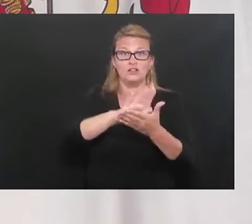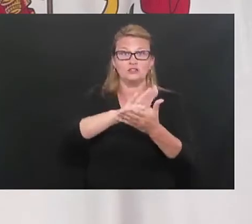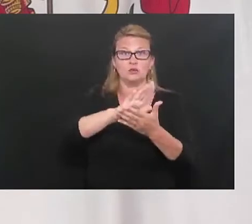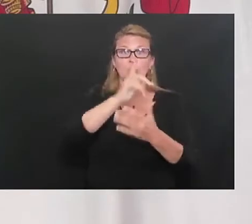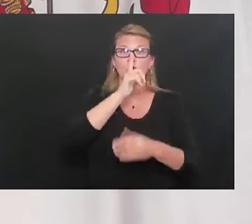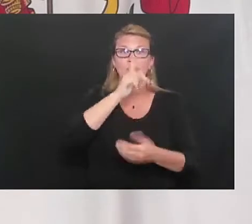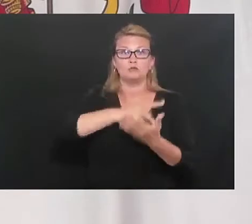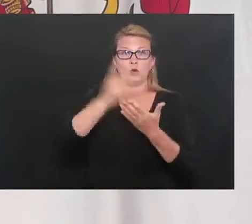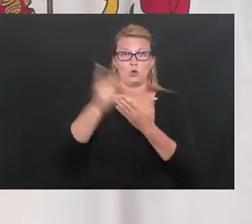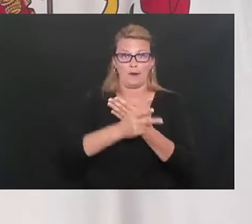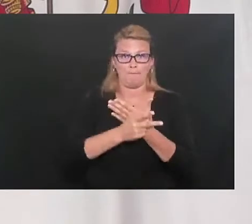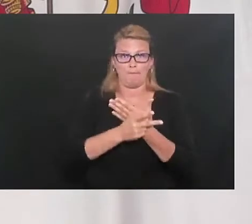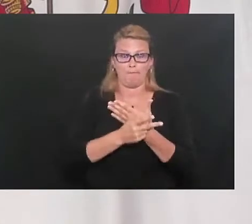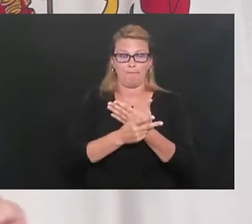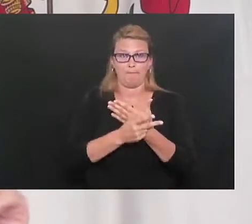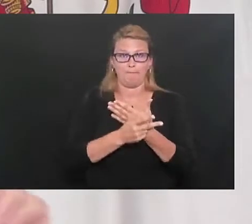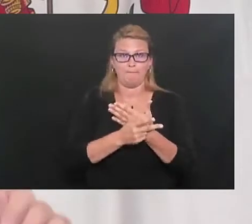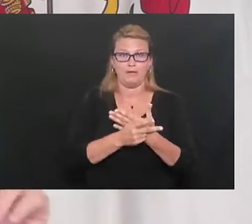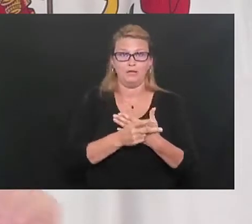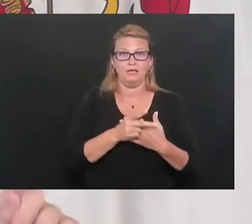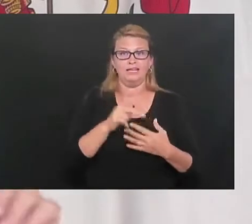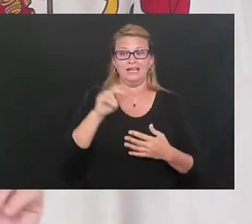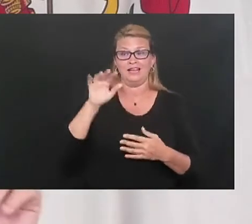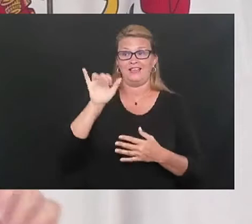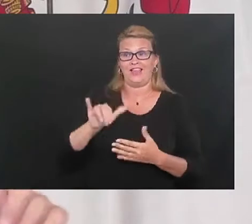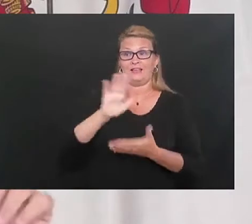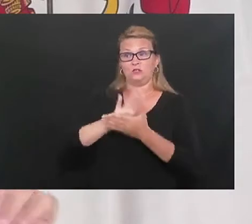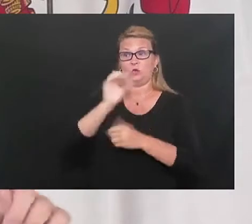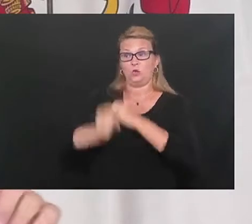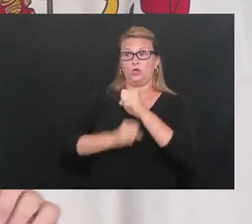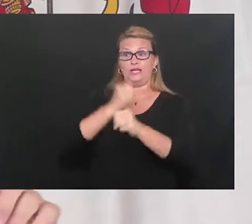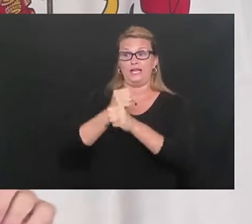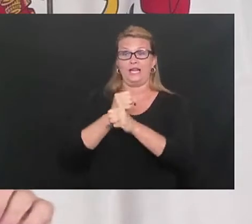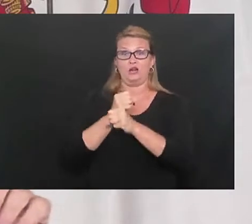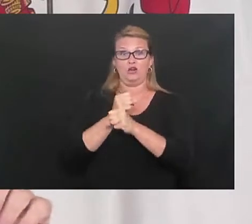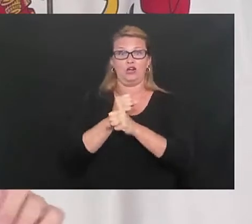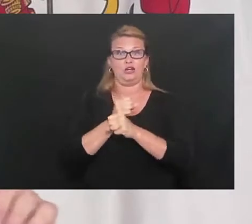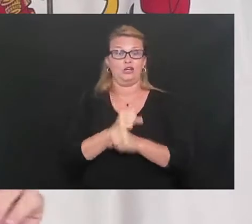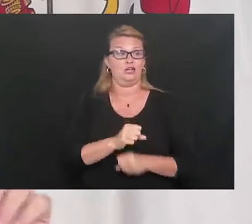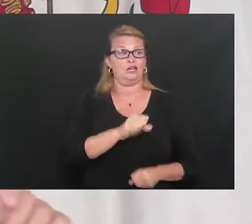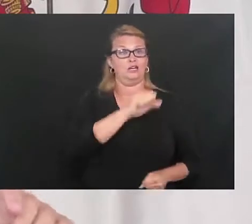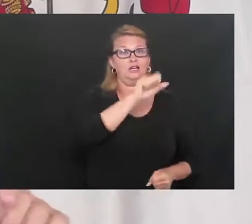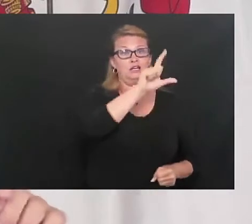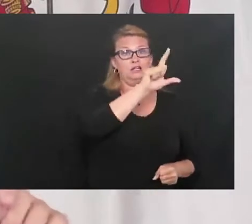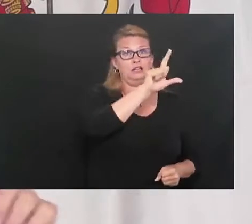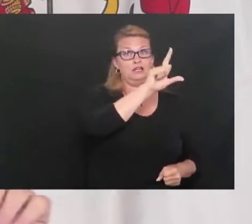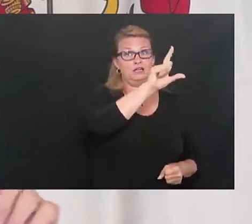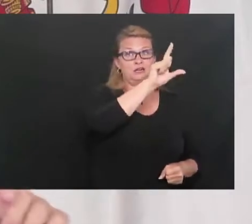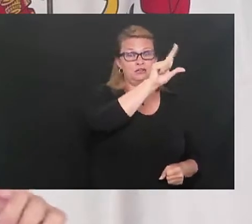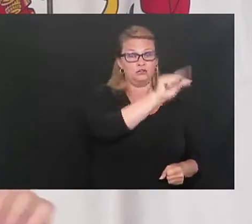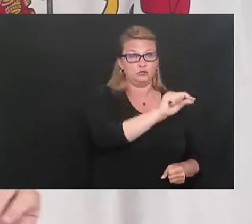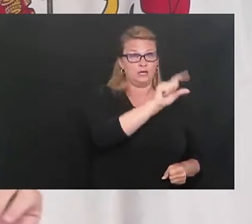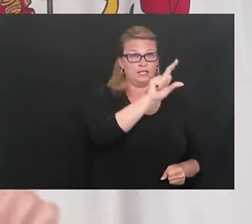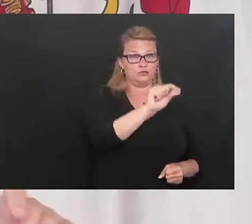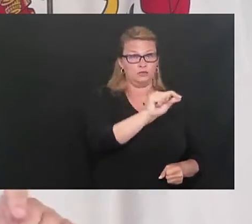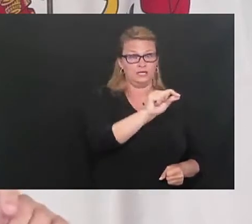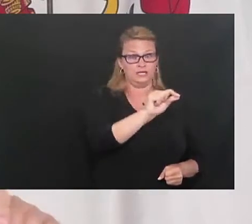program. In the school year, and they participated in the school lunch program in the